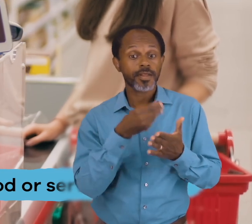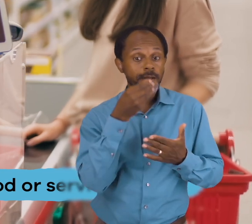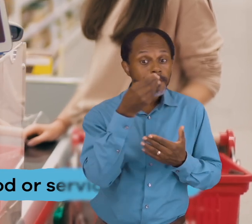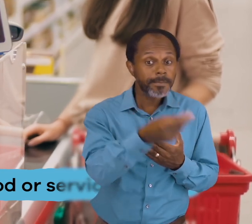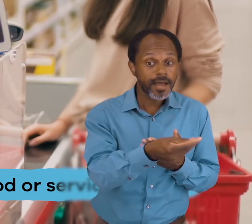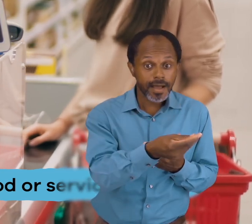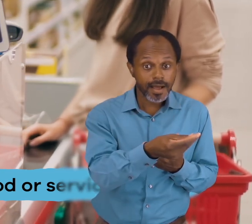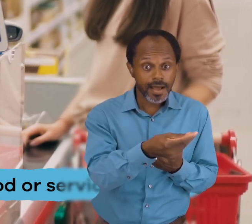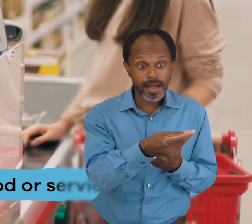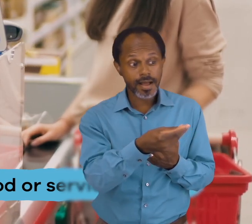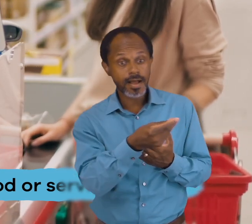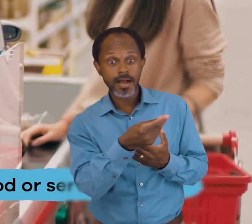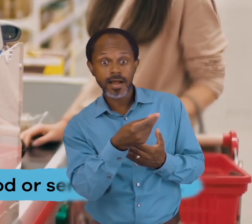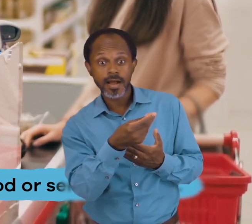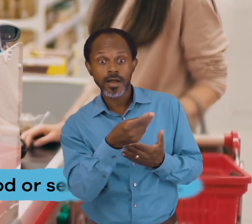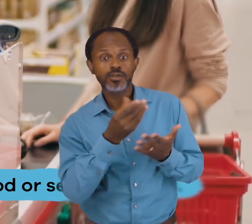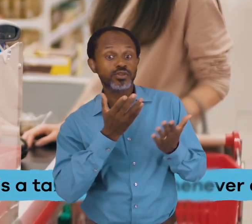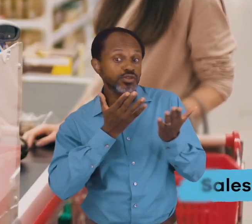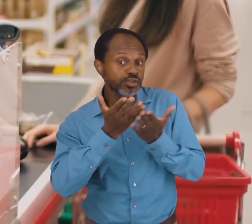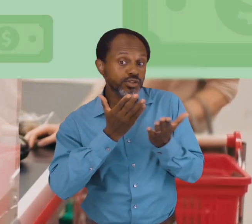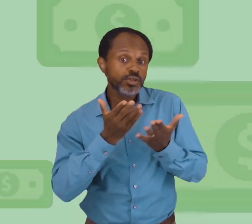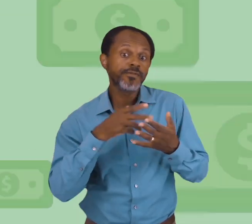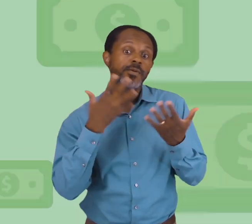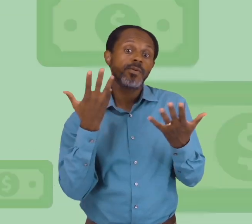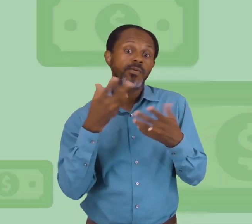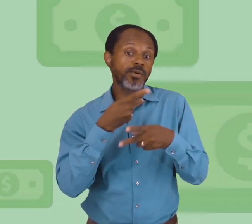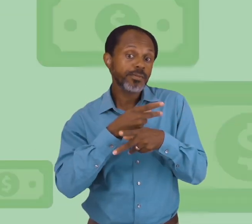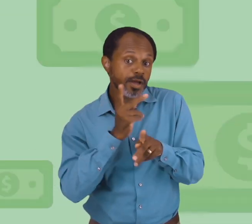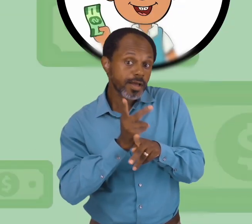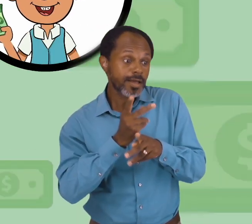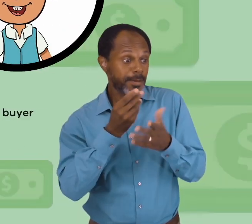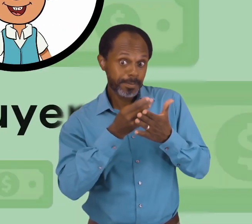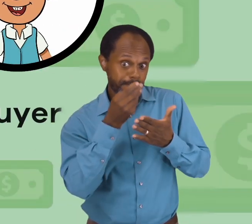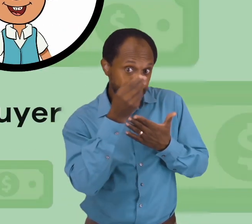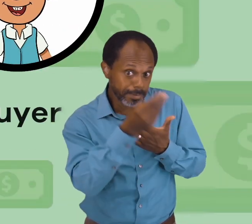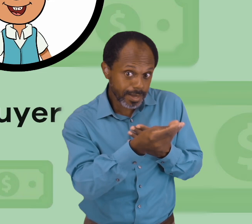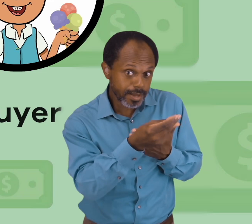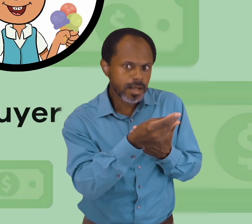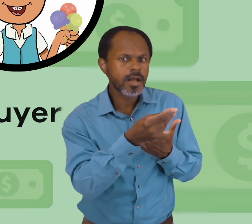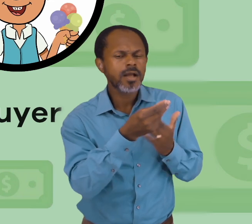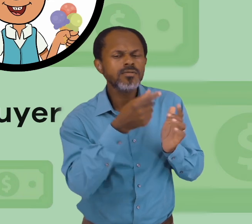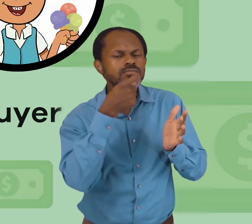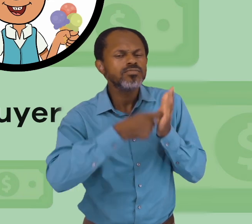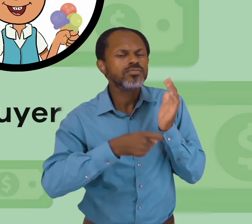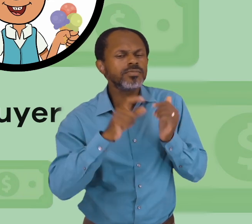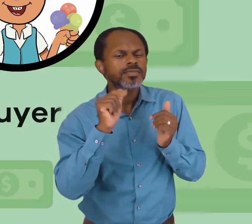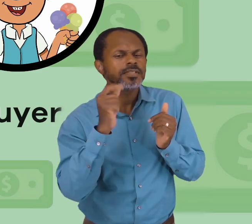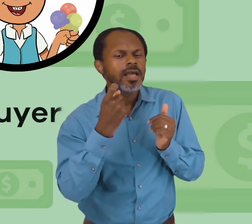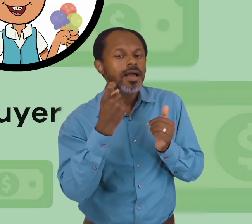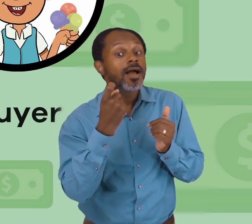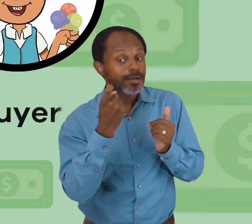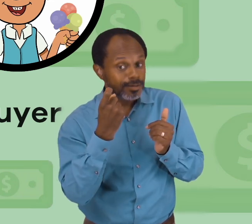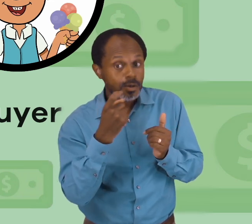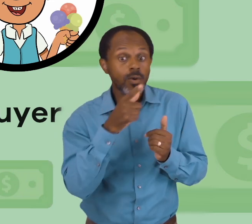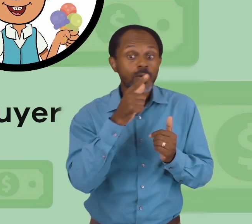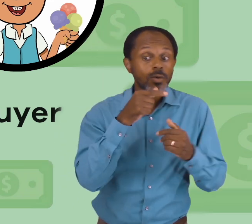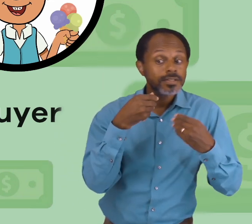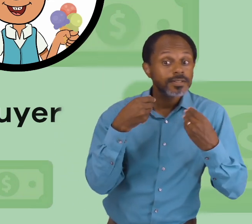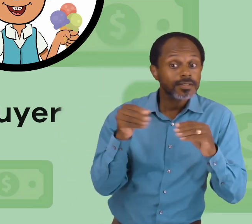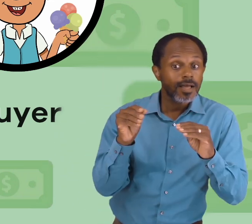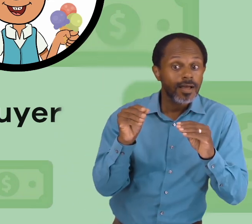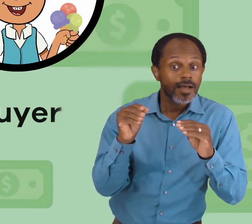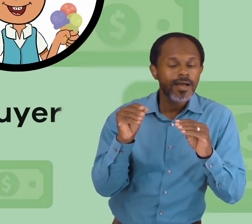a good or service is sold. The seller collects the tax on the good or service from the buyer